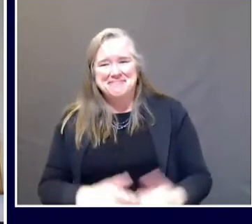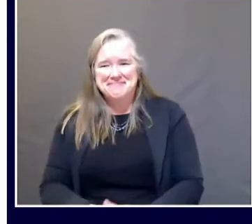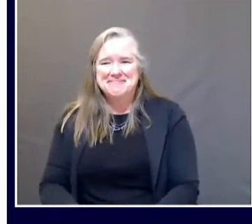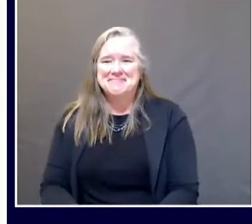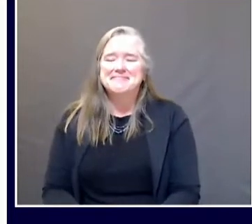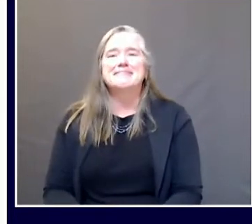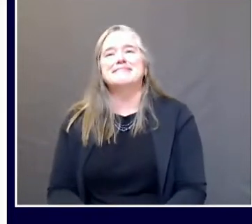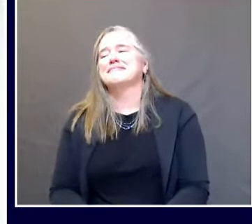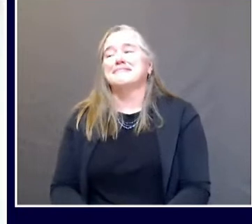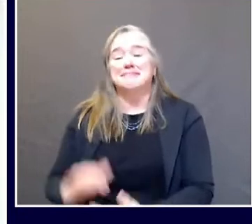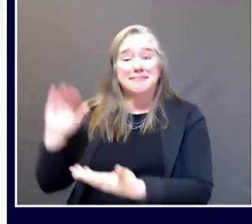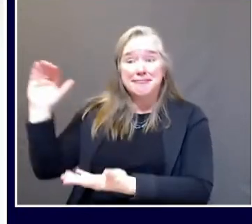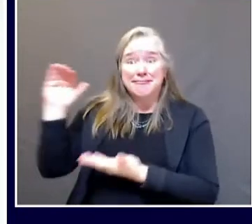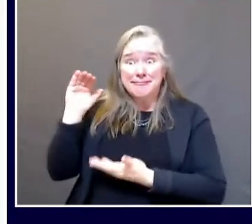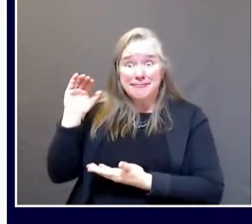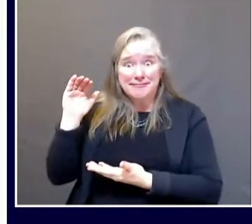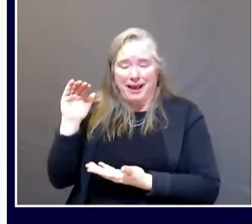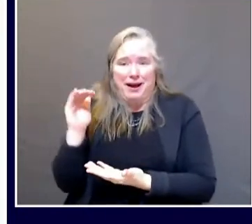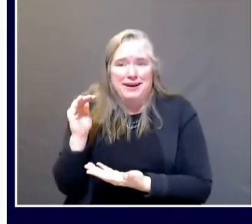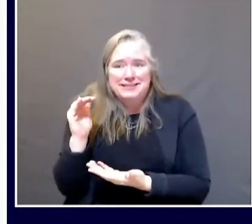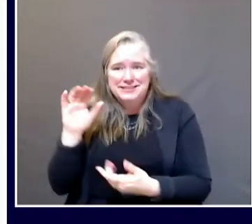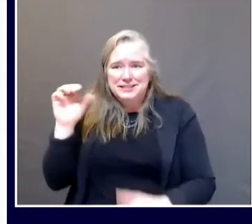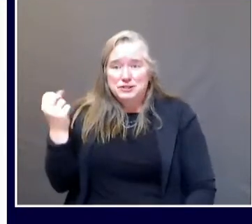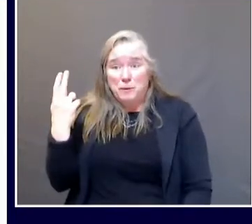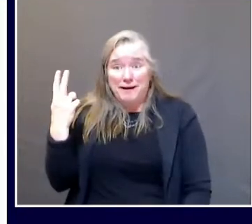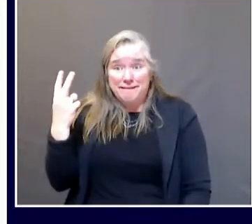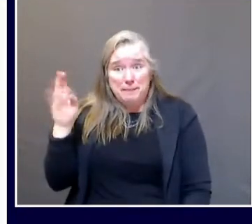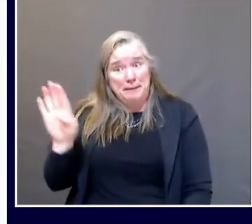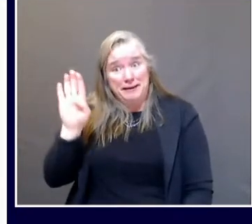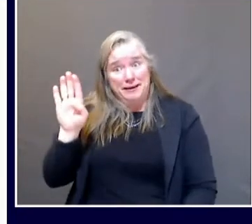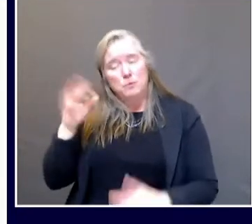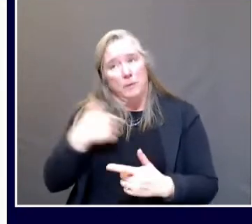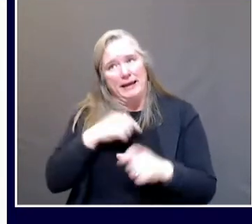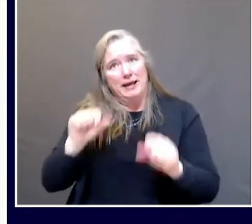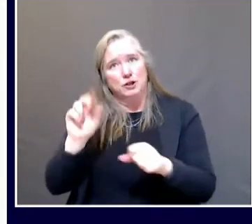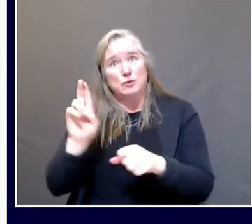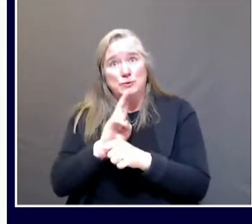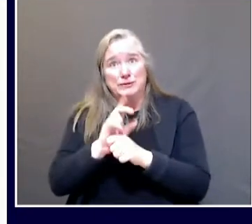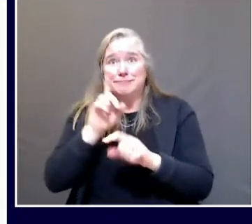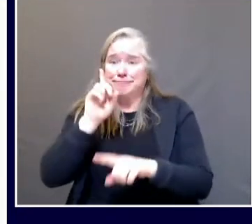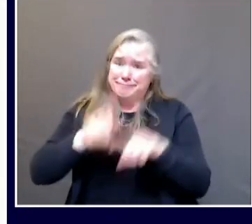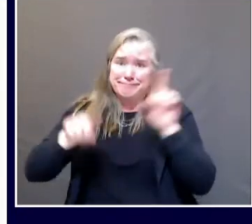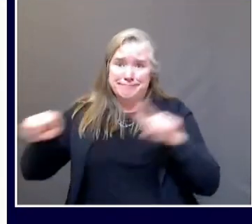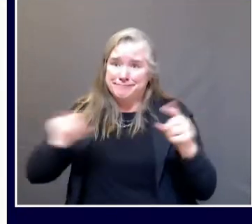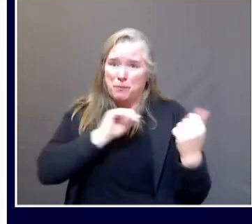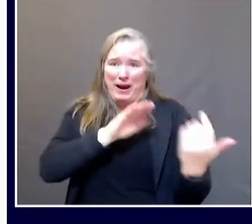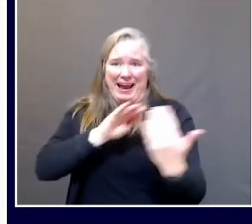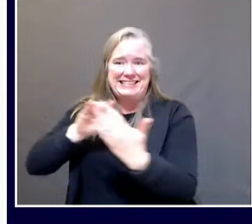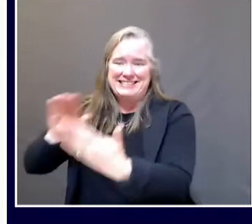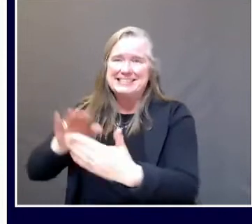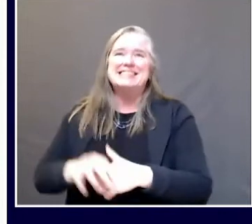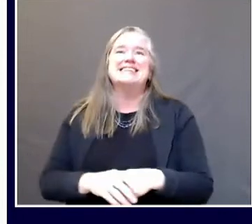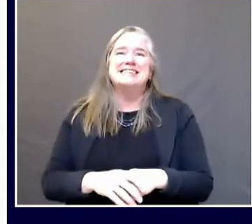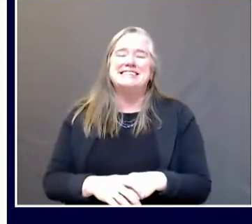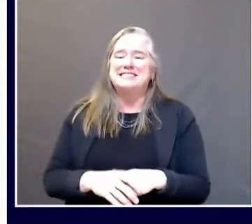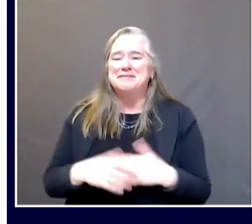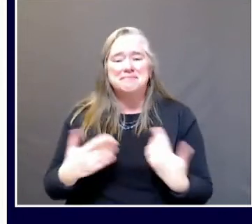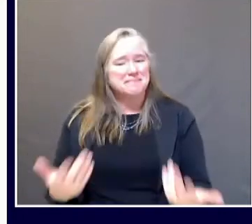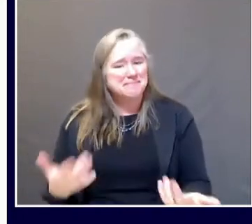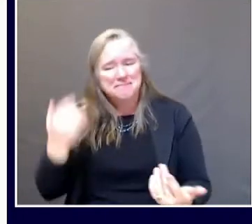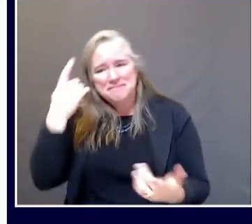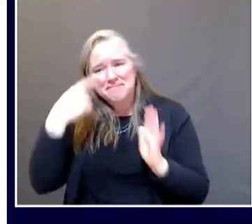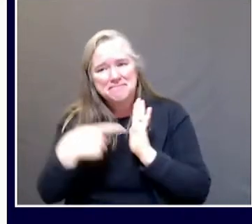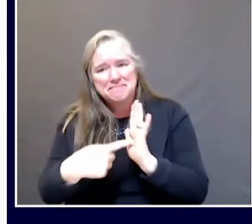many ways where we so would many, yeah. where we would benefit from it. We really could use it for helping to